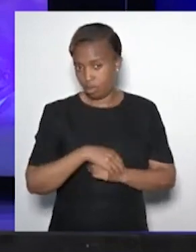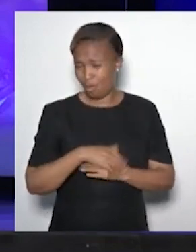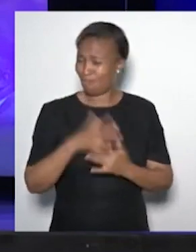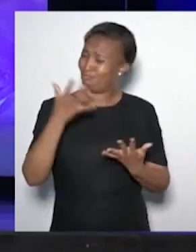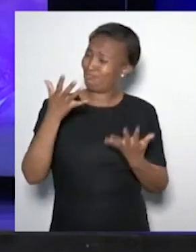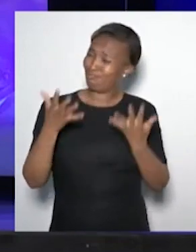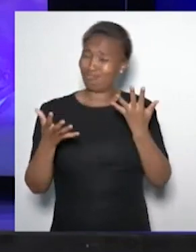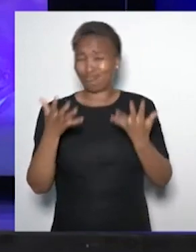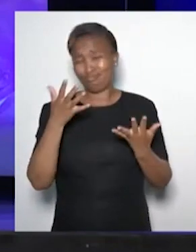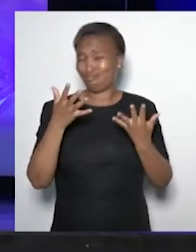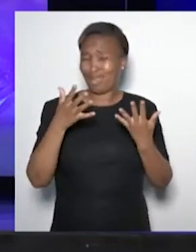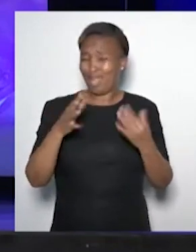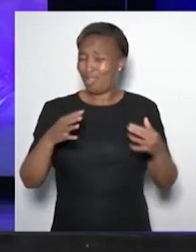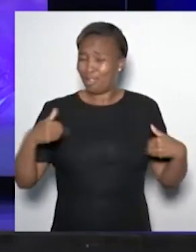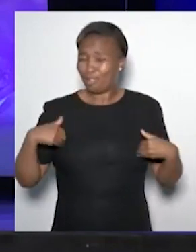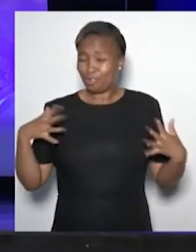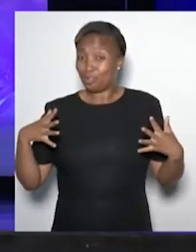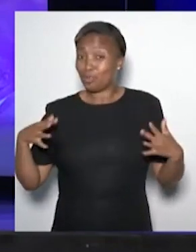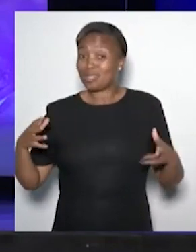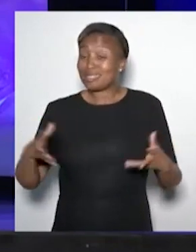to spark revival,